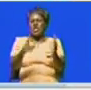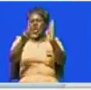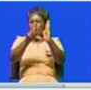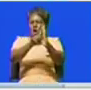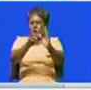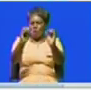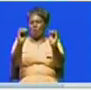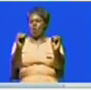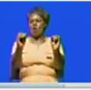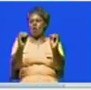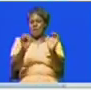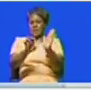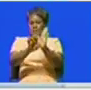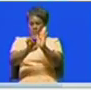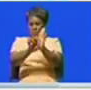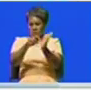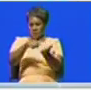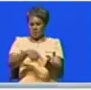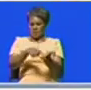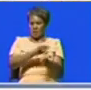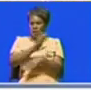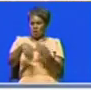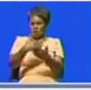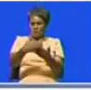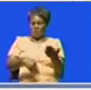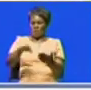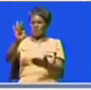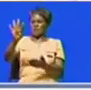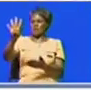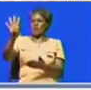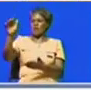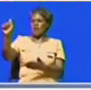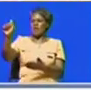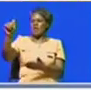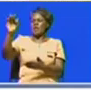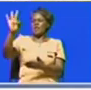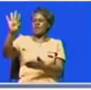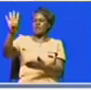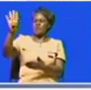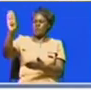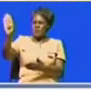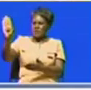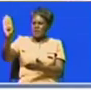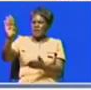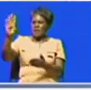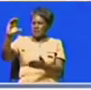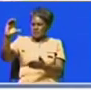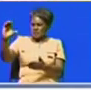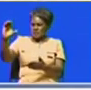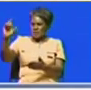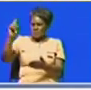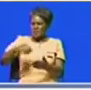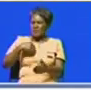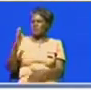legislative reforms. If we, for example, we insist that all the Form 34As and Form 34Bs and Form 34C must